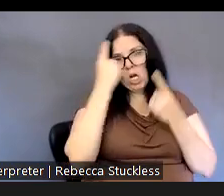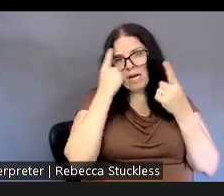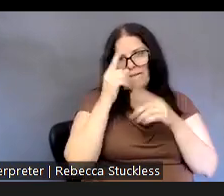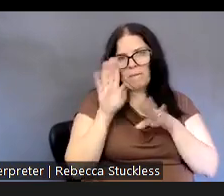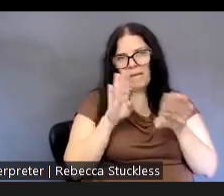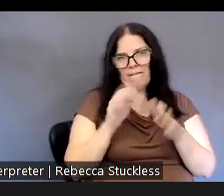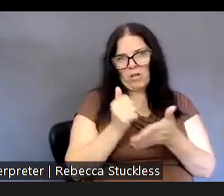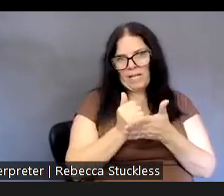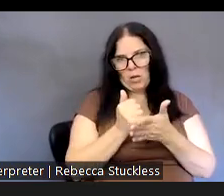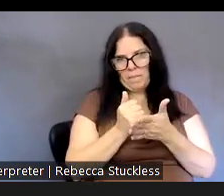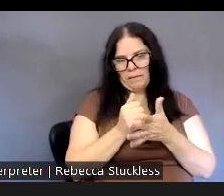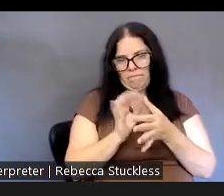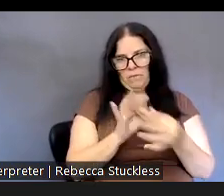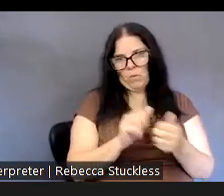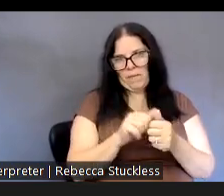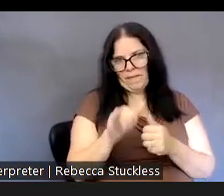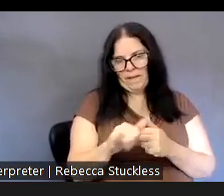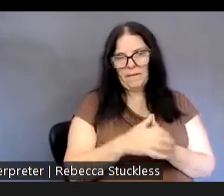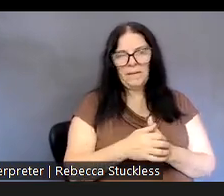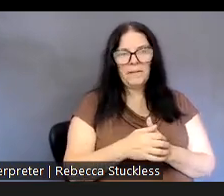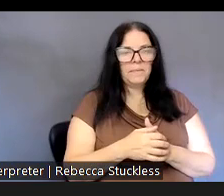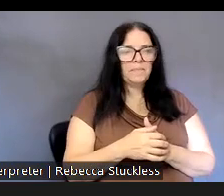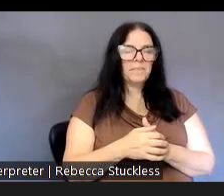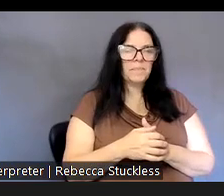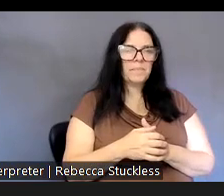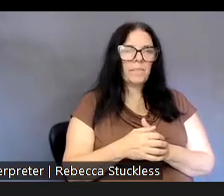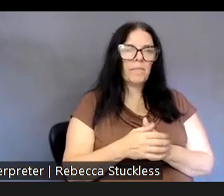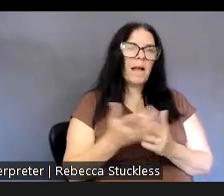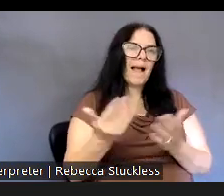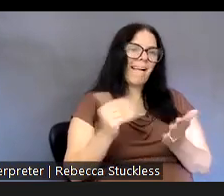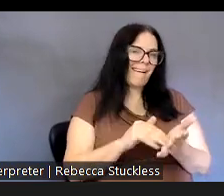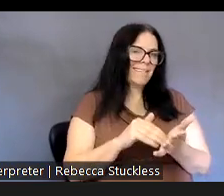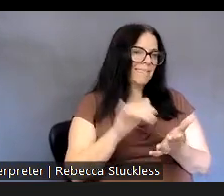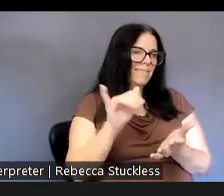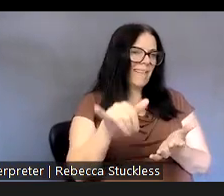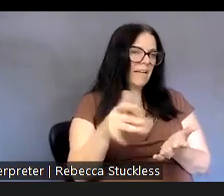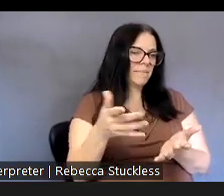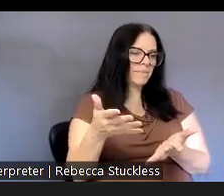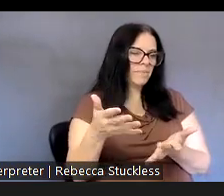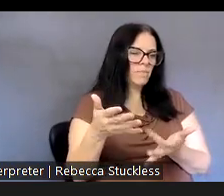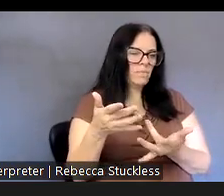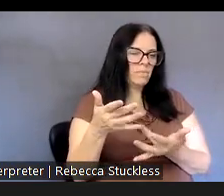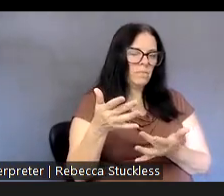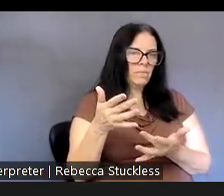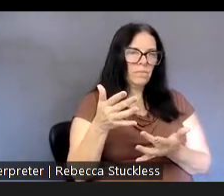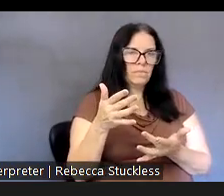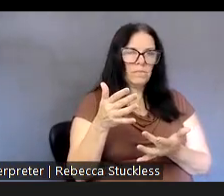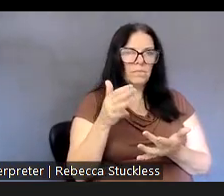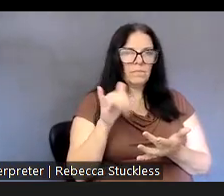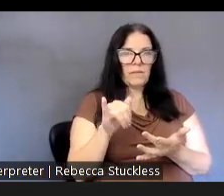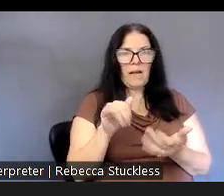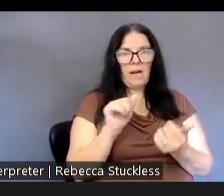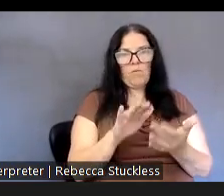comes from. And again, this approach places more emphasis